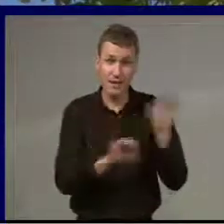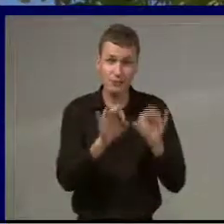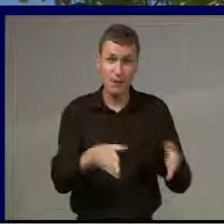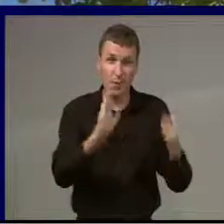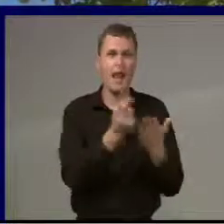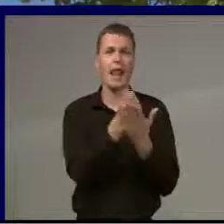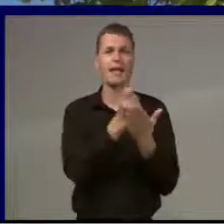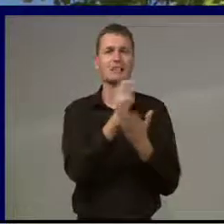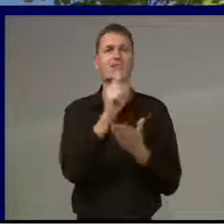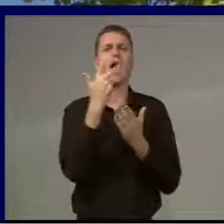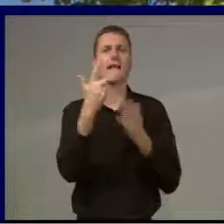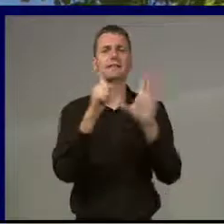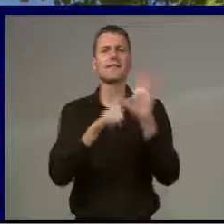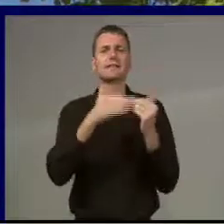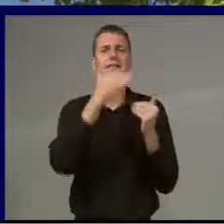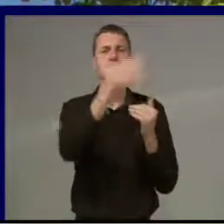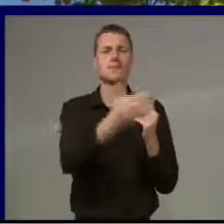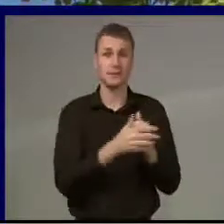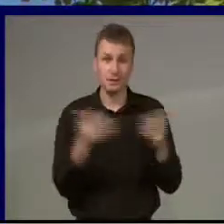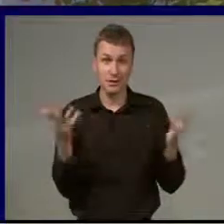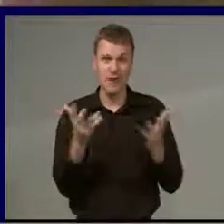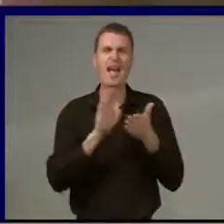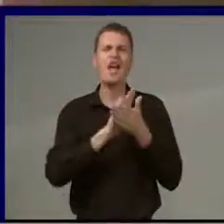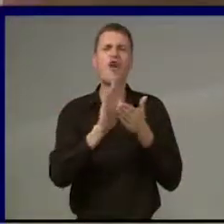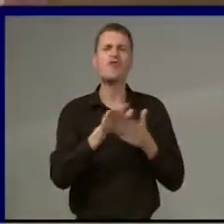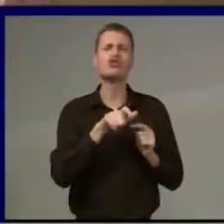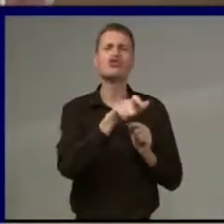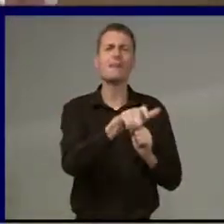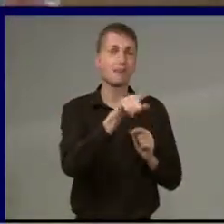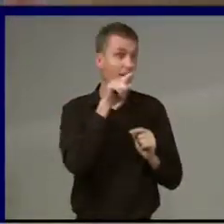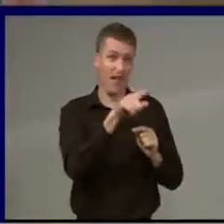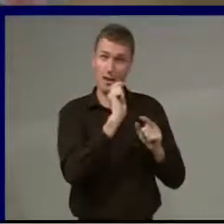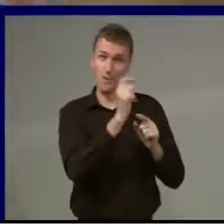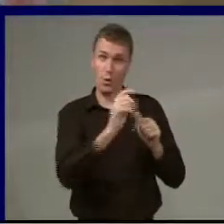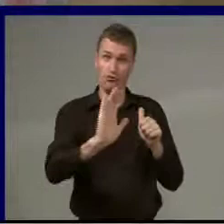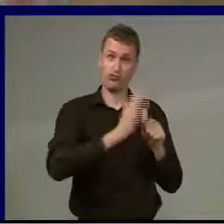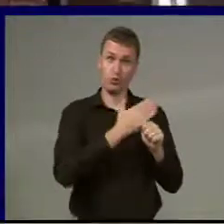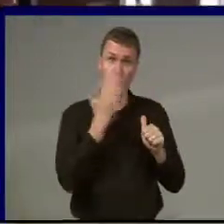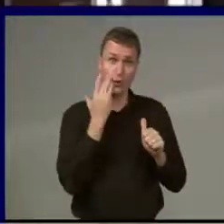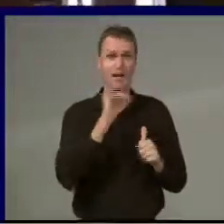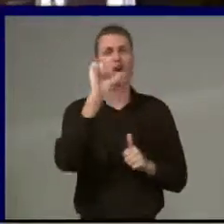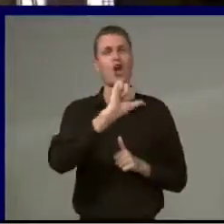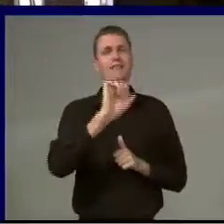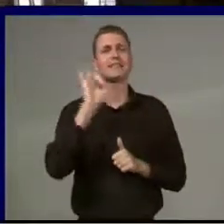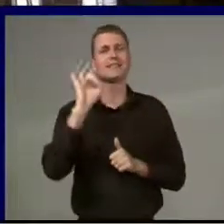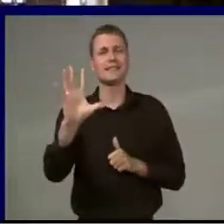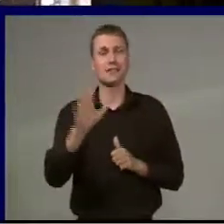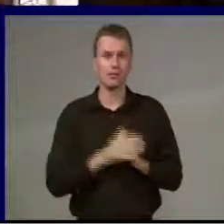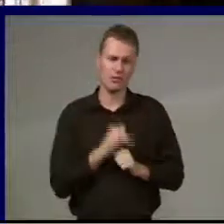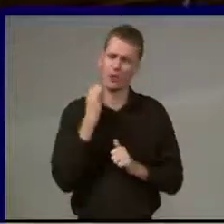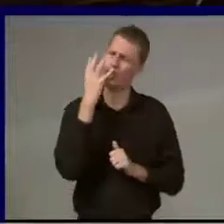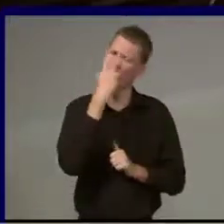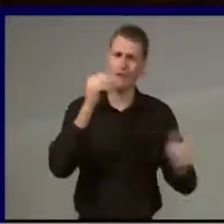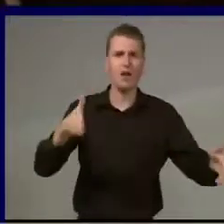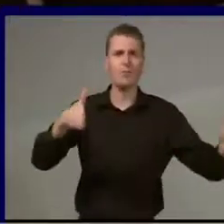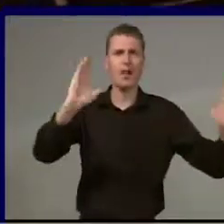years. Located on Hereford Street, the building was completed in 1910. It's a beautiful space. The light comes in the